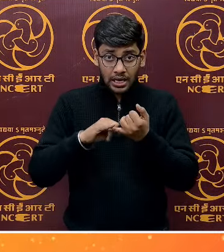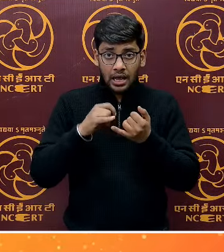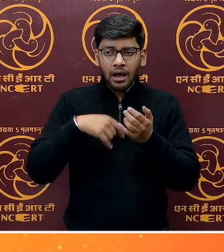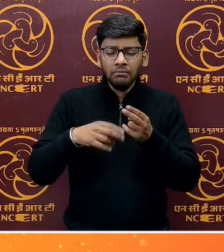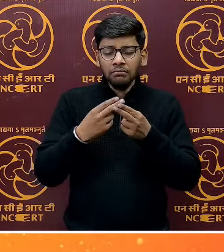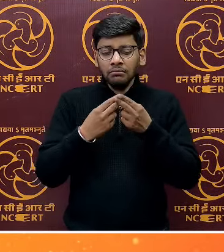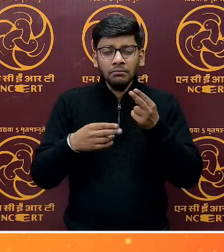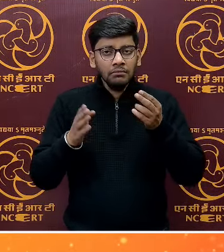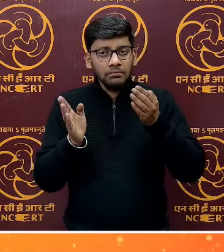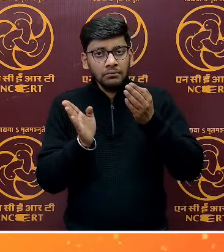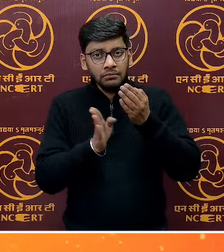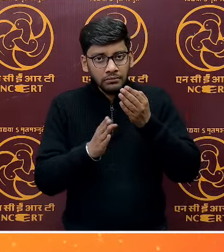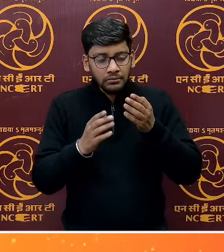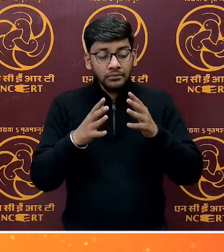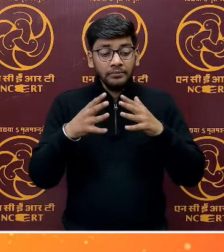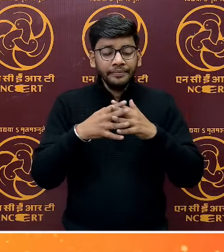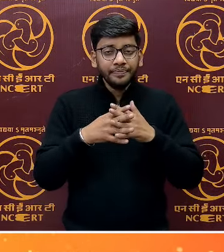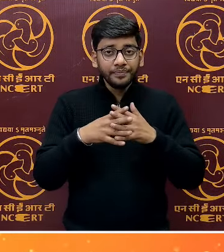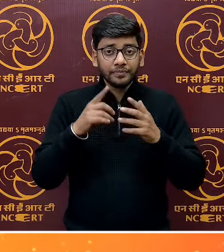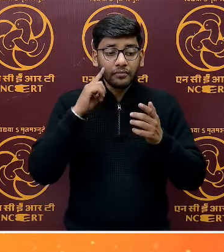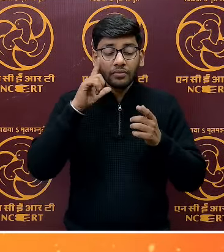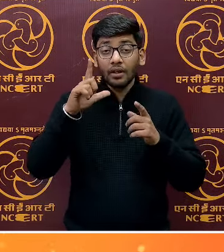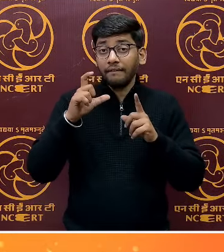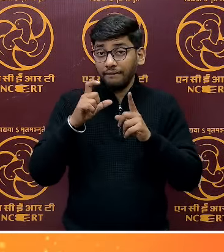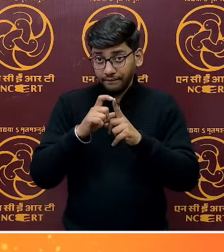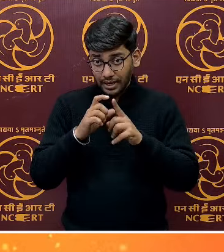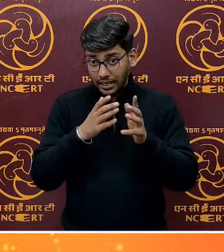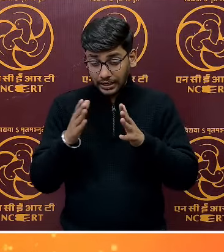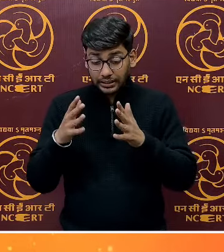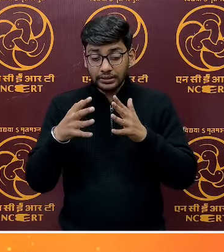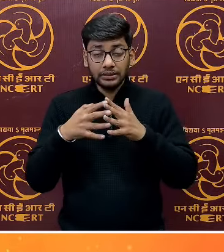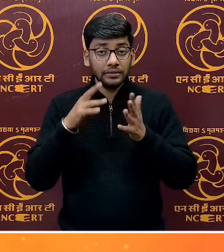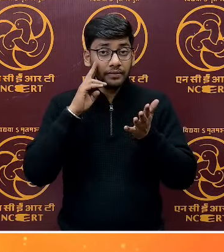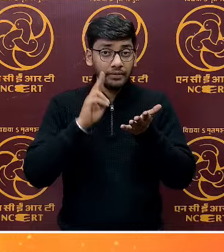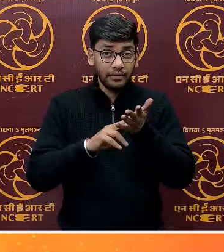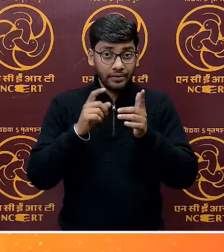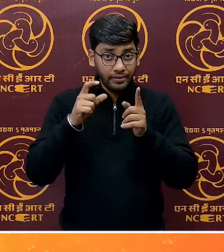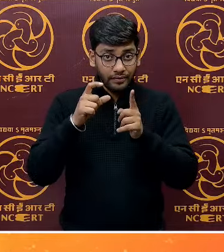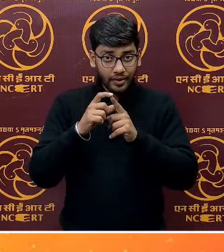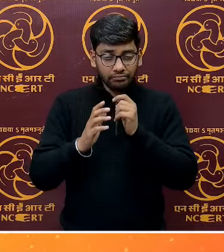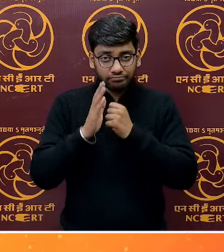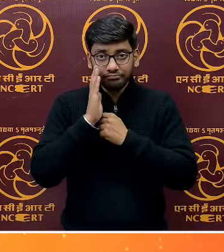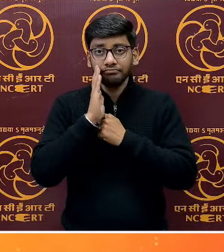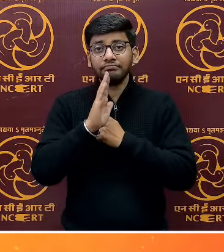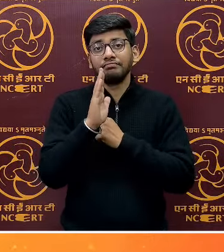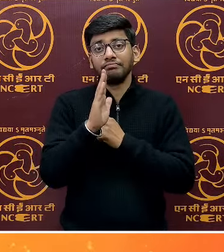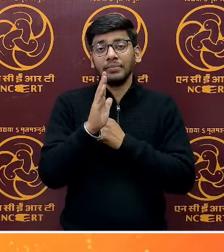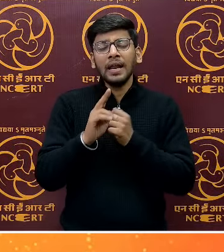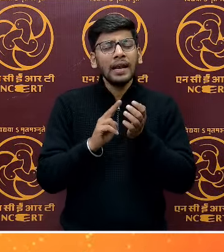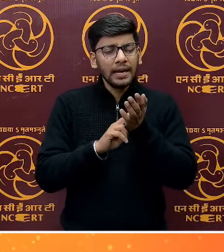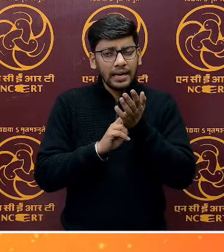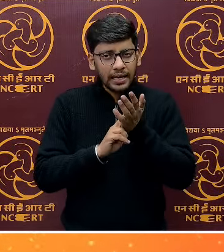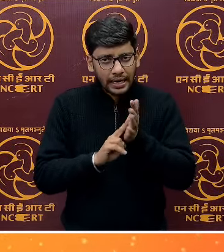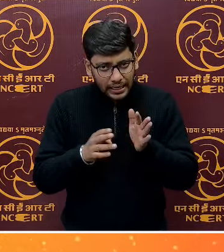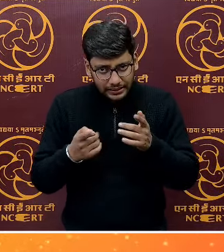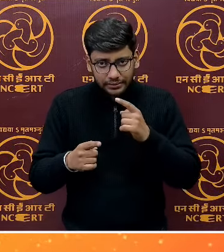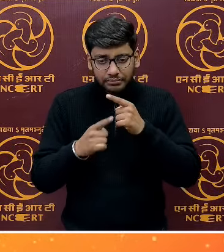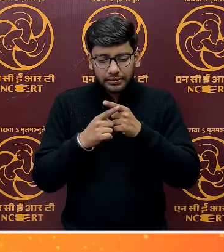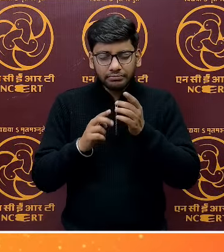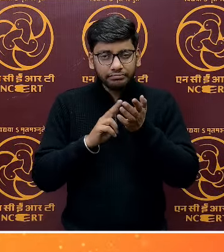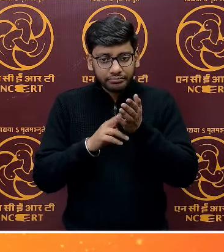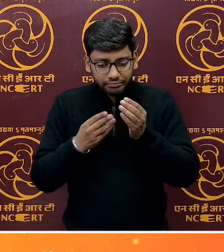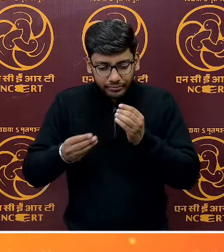the wild wind sings. So again a celebration of nature and nature's beauty